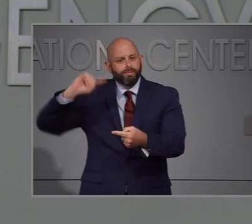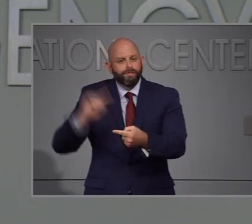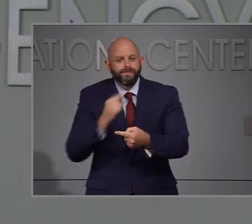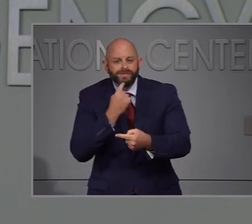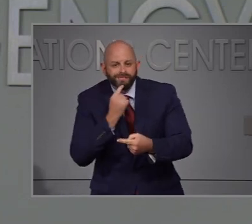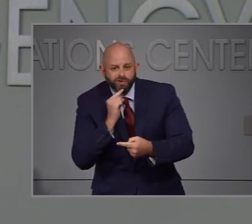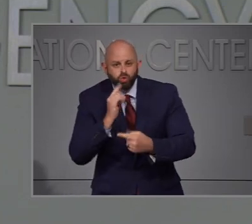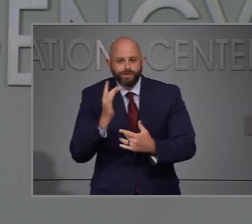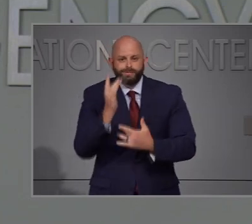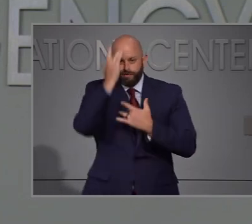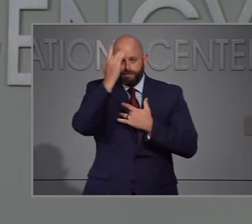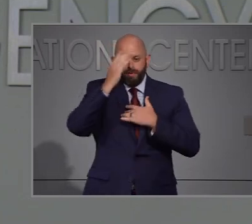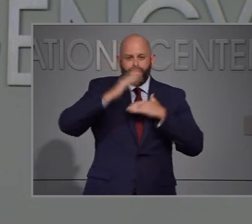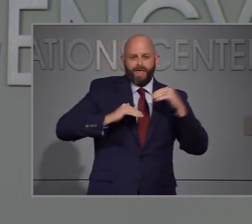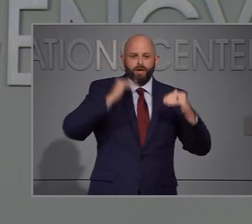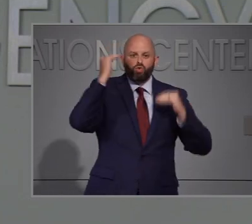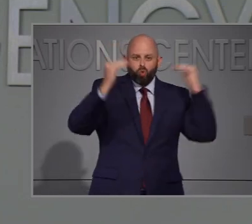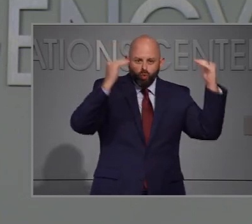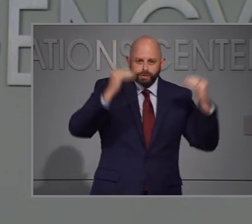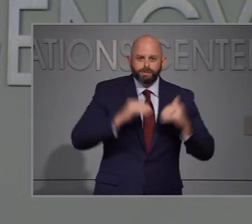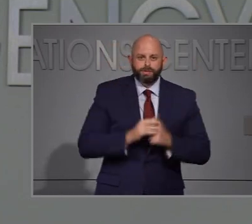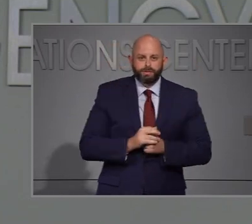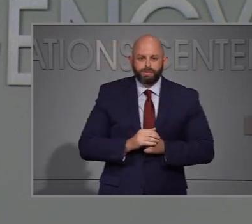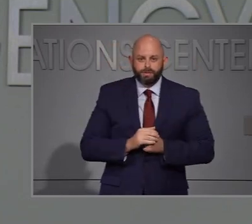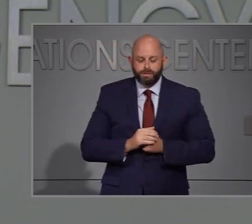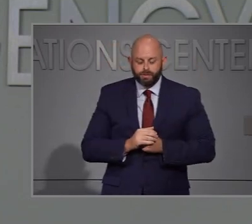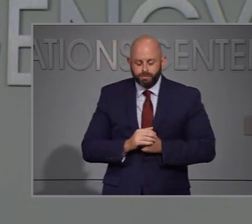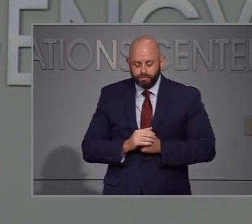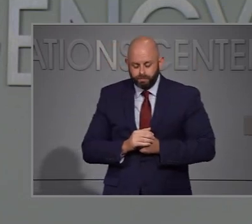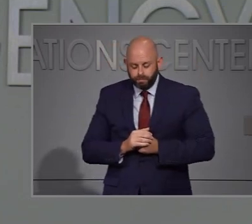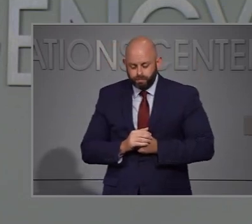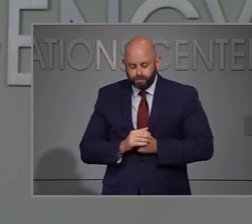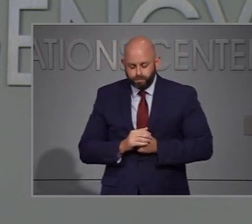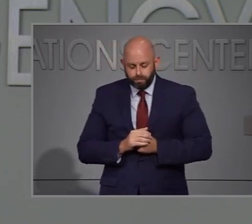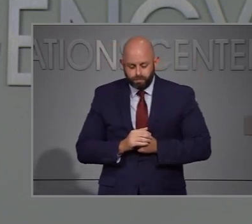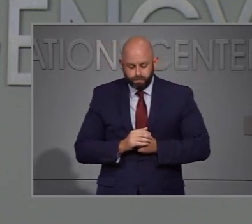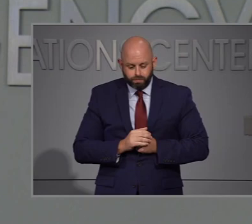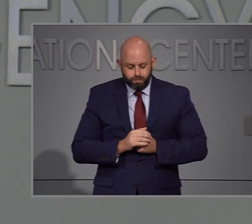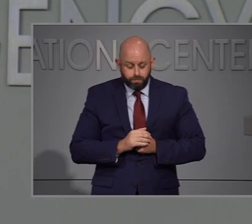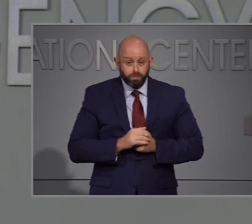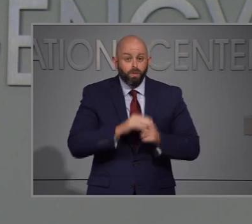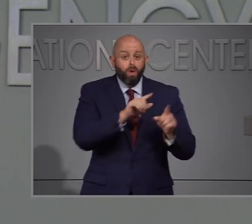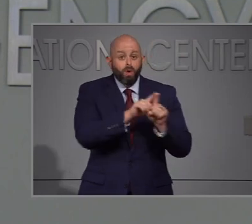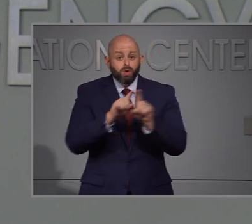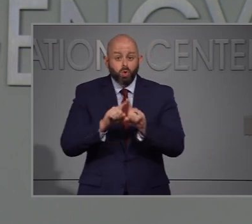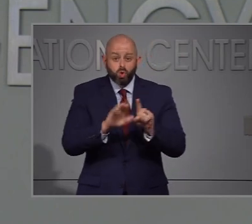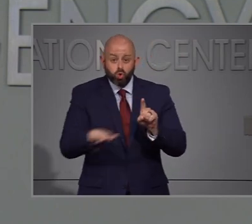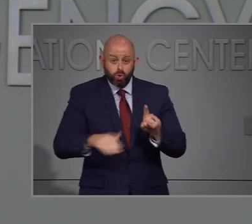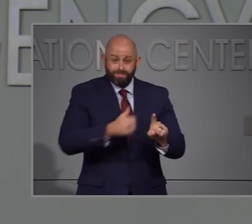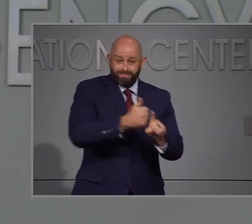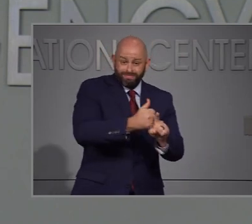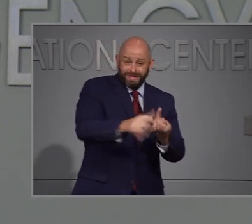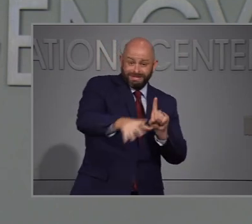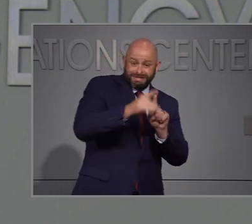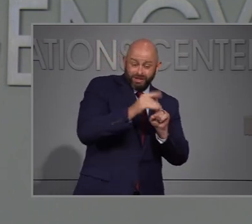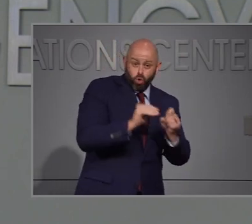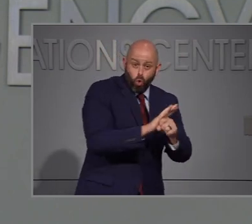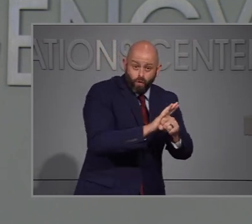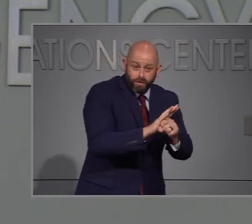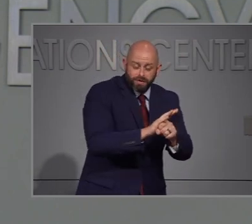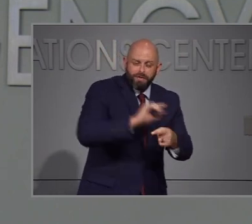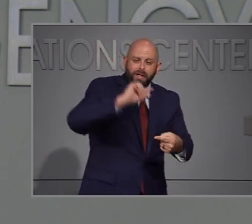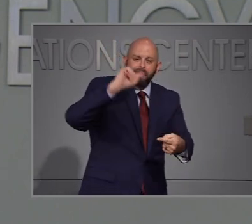adults. Importantly, children who have COVID-19 are also less likely to spread it to